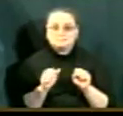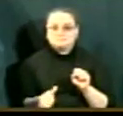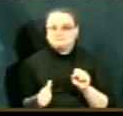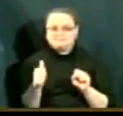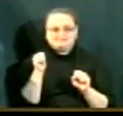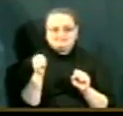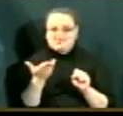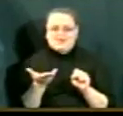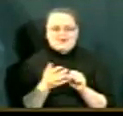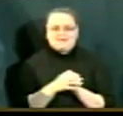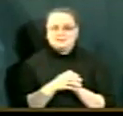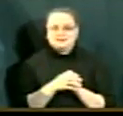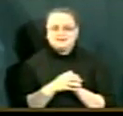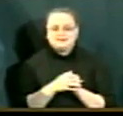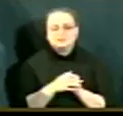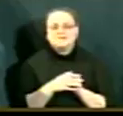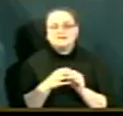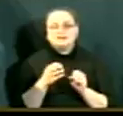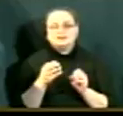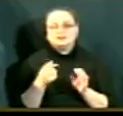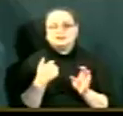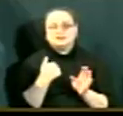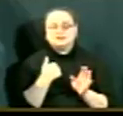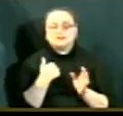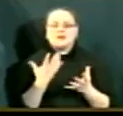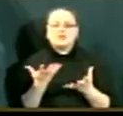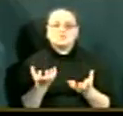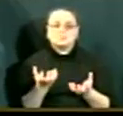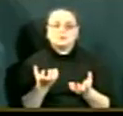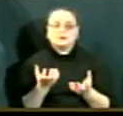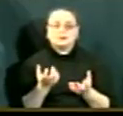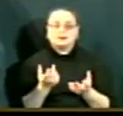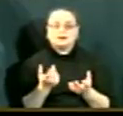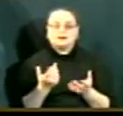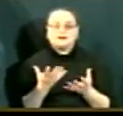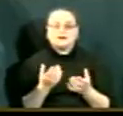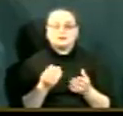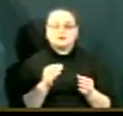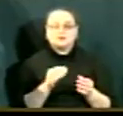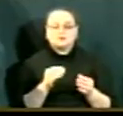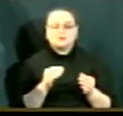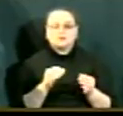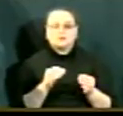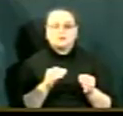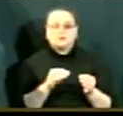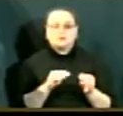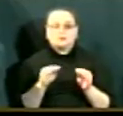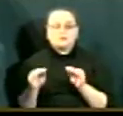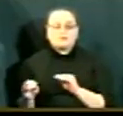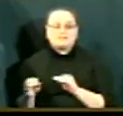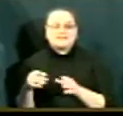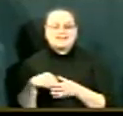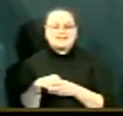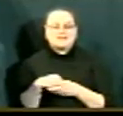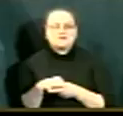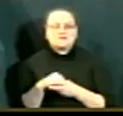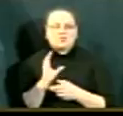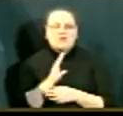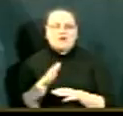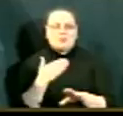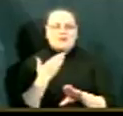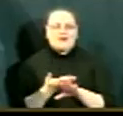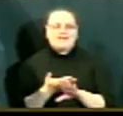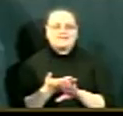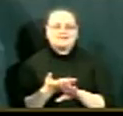objection to this. And so I'd just like to move this into our